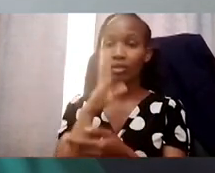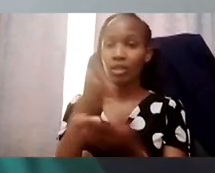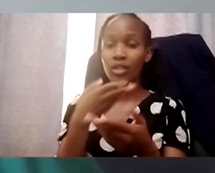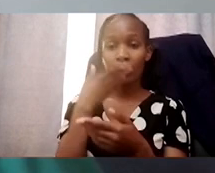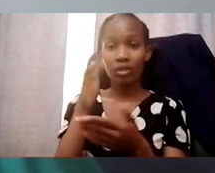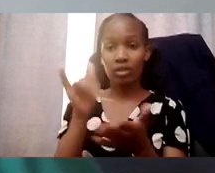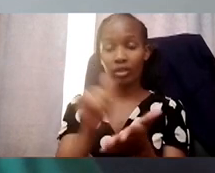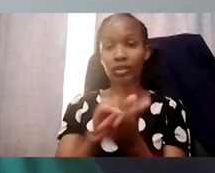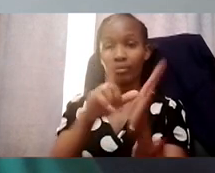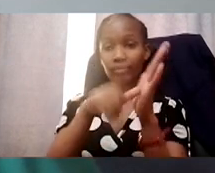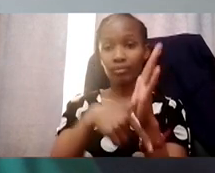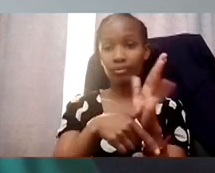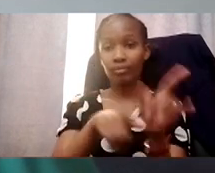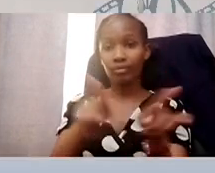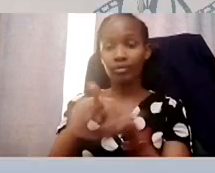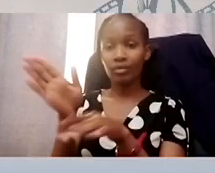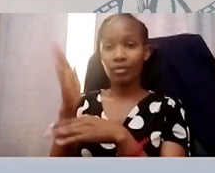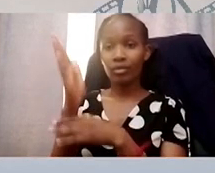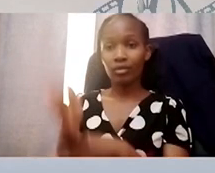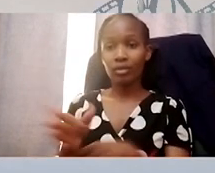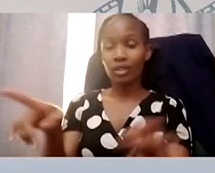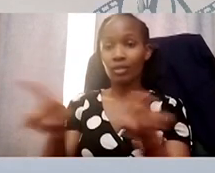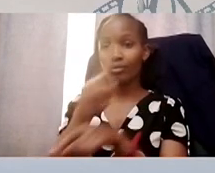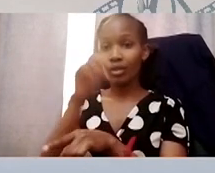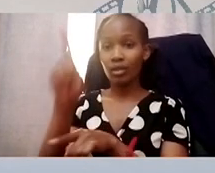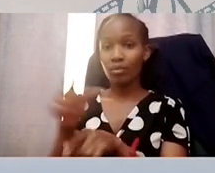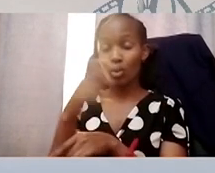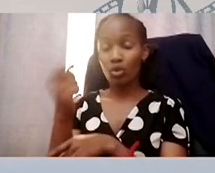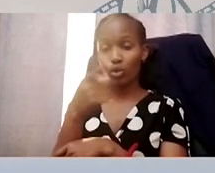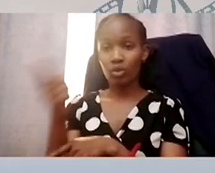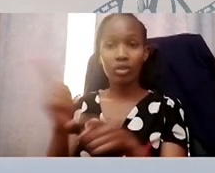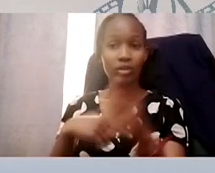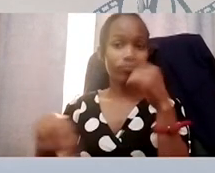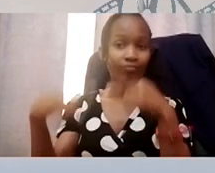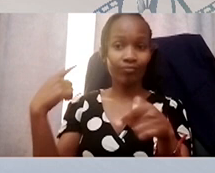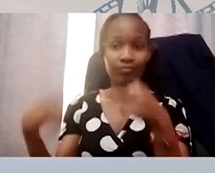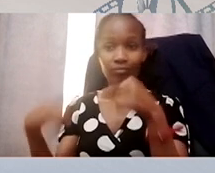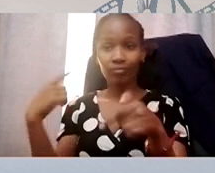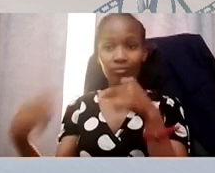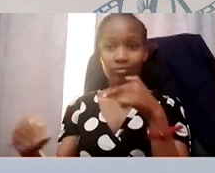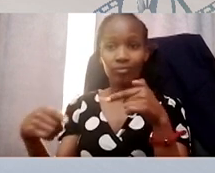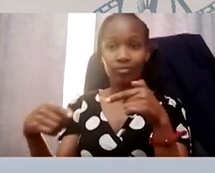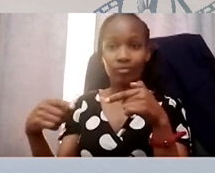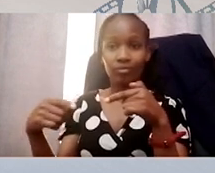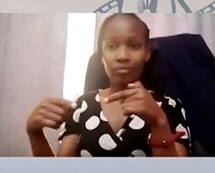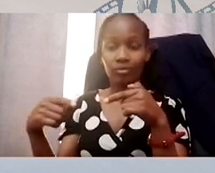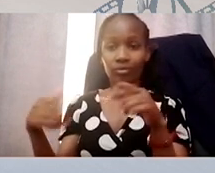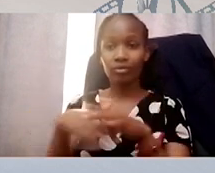Madam Ambassador, the same question goes to you. When you compete in these international